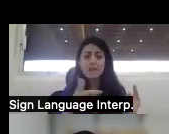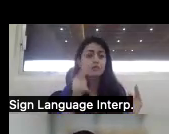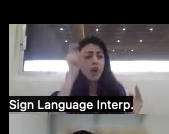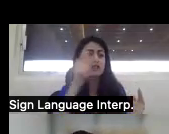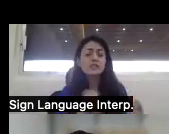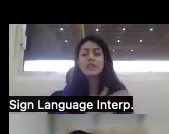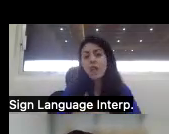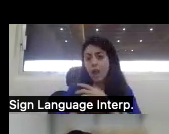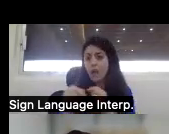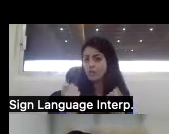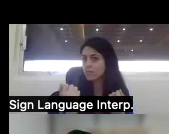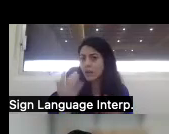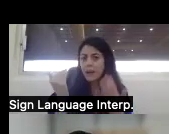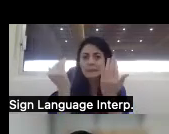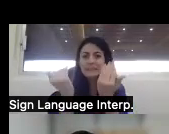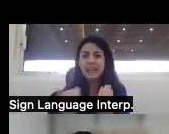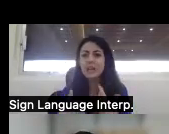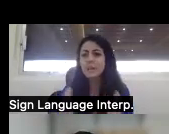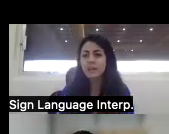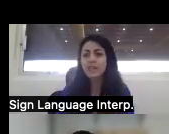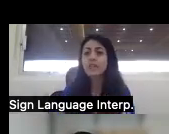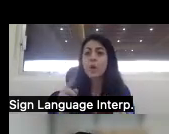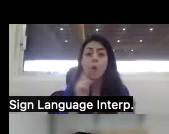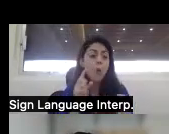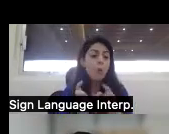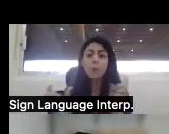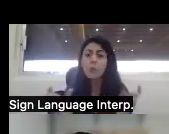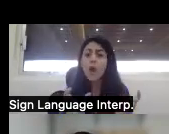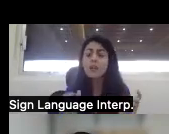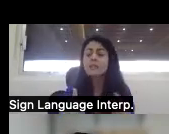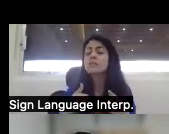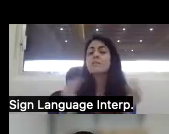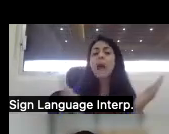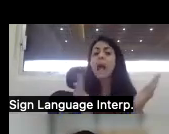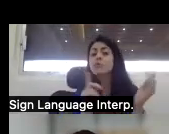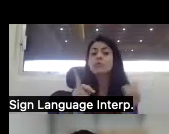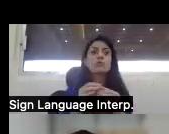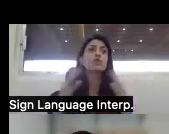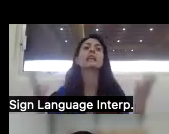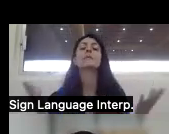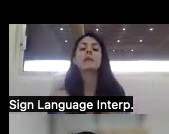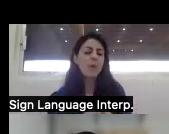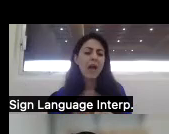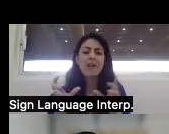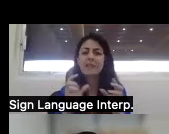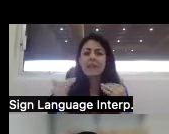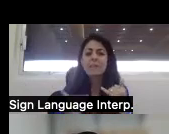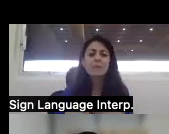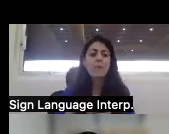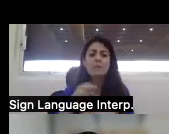limited with the sustainability of the impact of COVID in terms of sustained coverage expansion and also